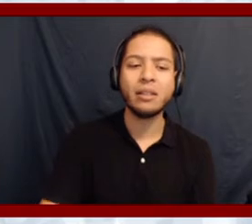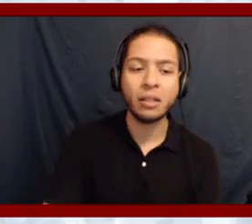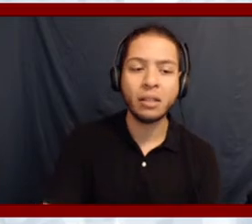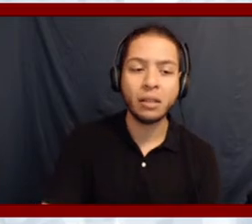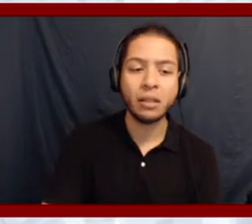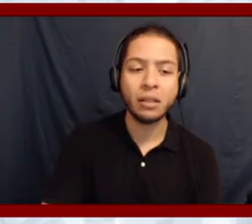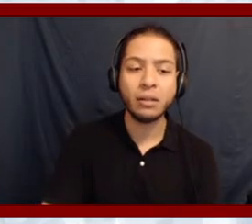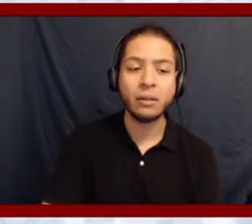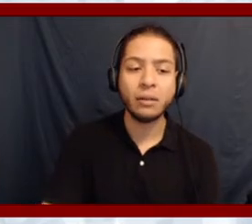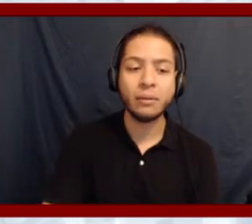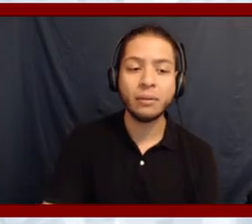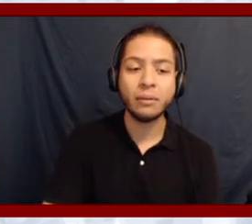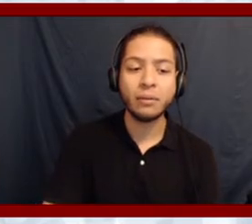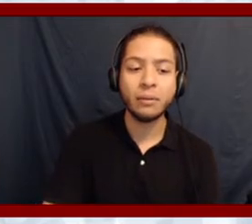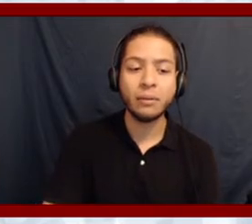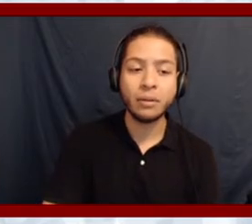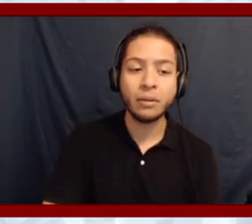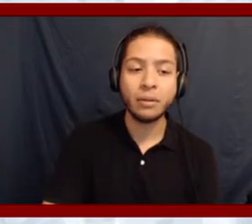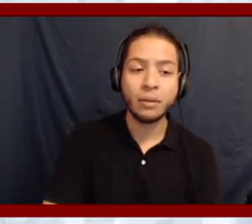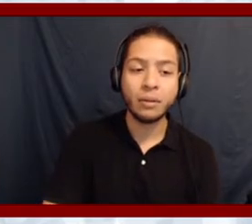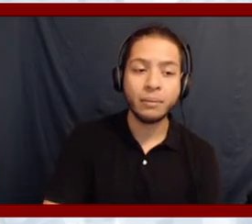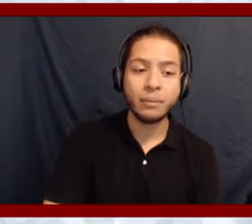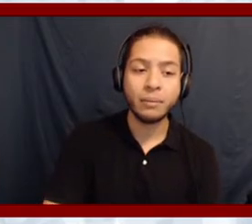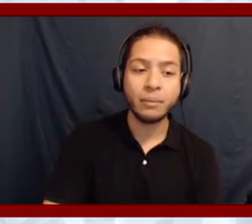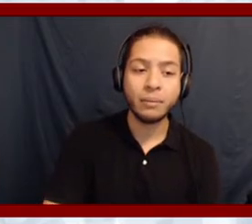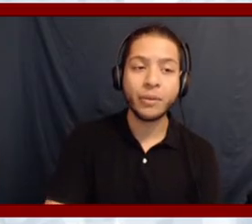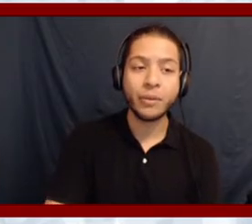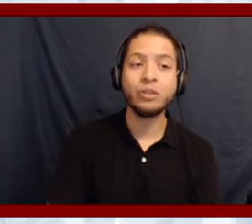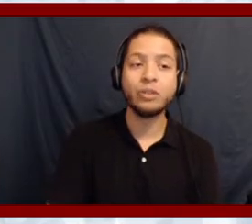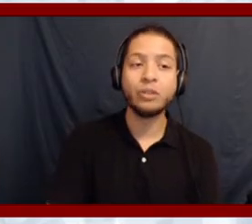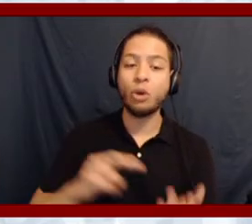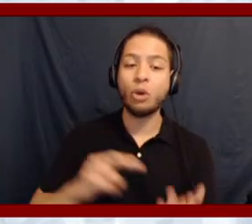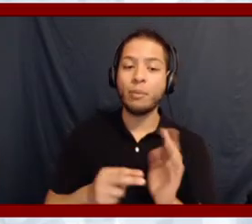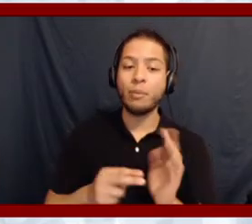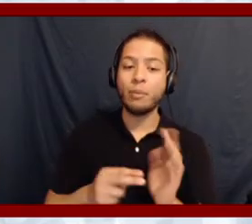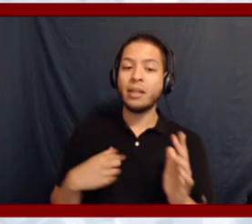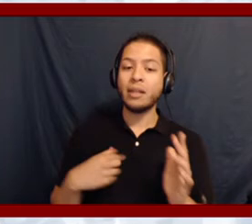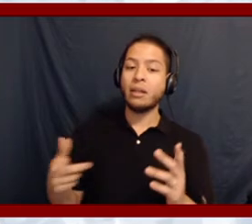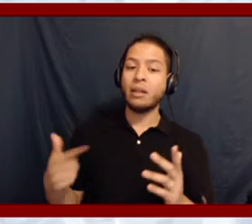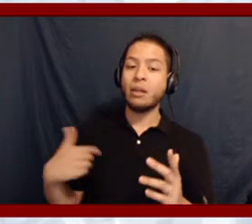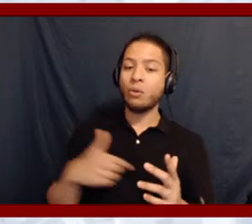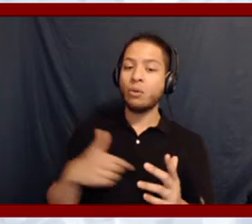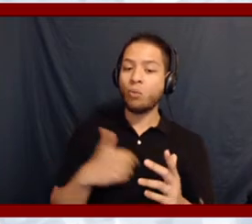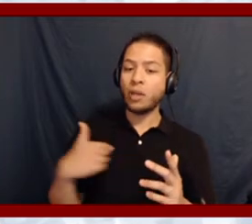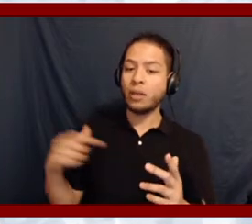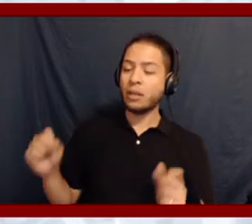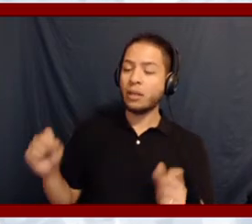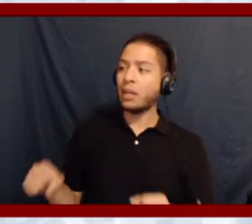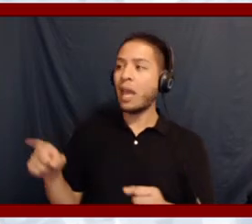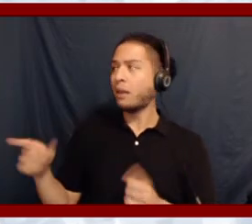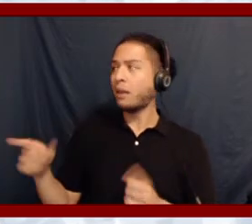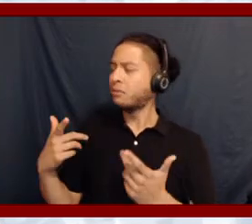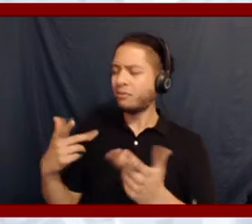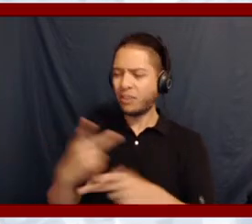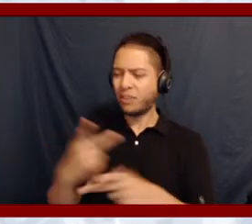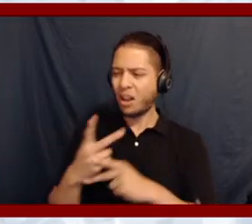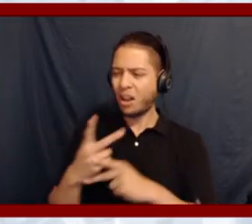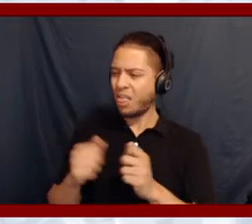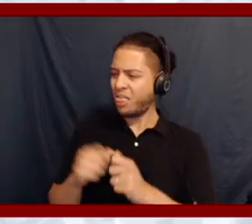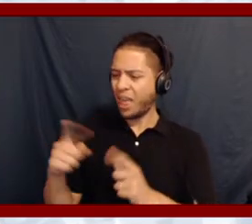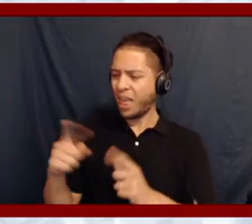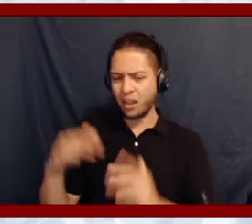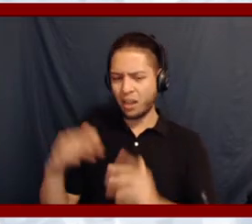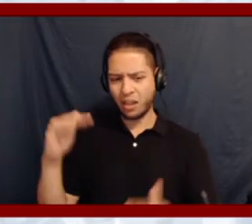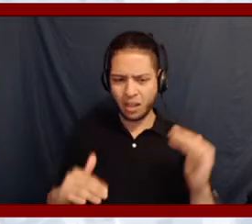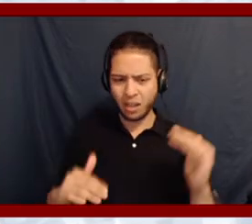those vaccination efforts to address what I call the relational divide that took place over the year and a half, to make sure these students feel